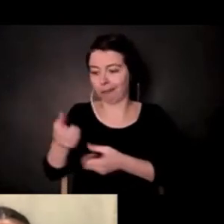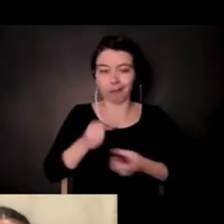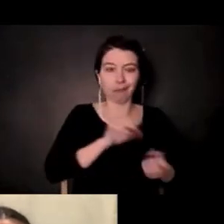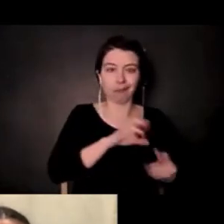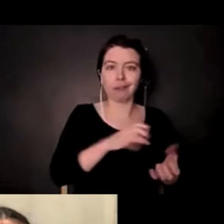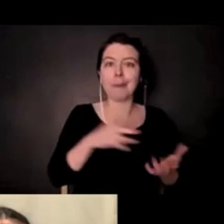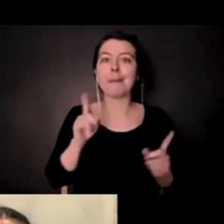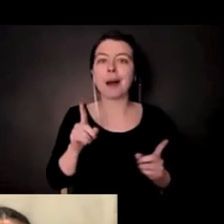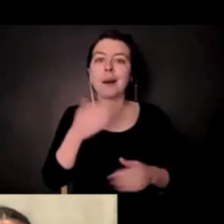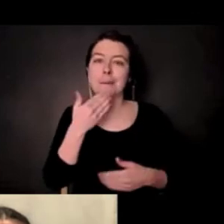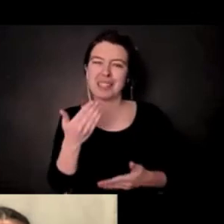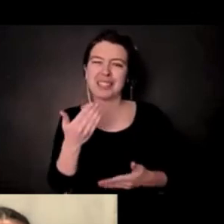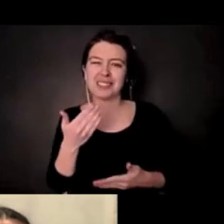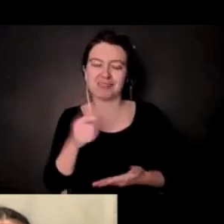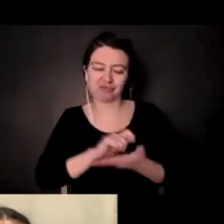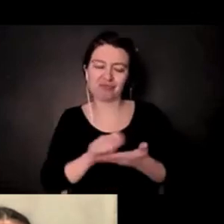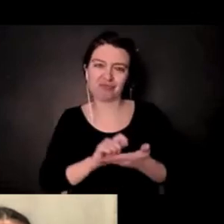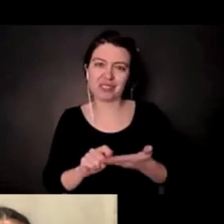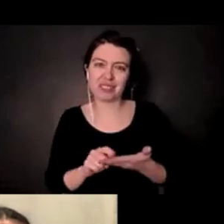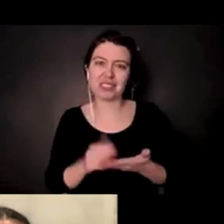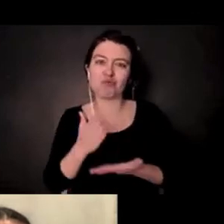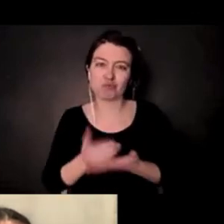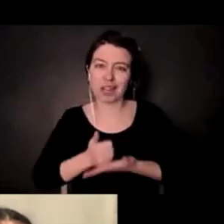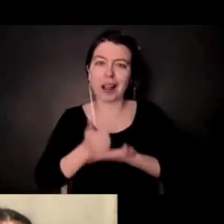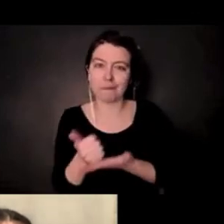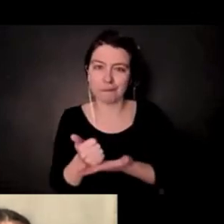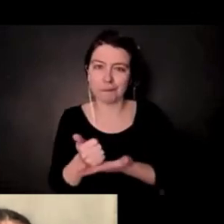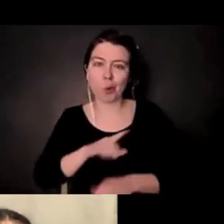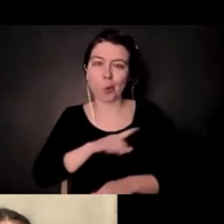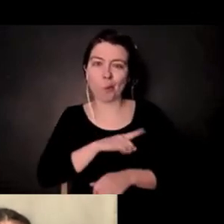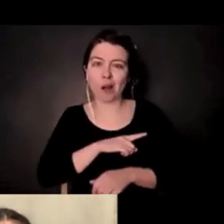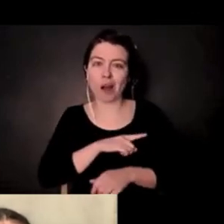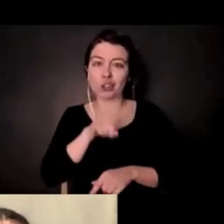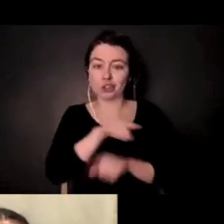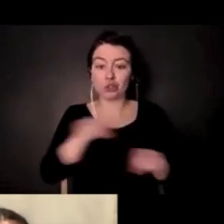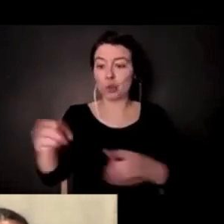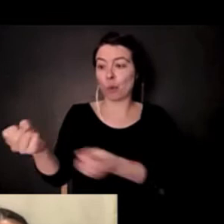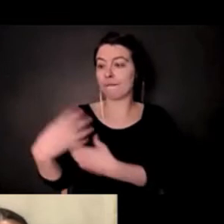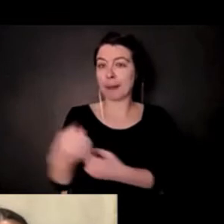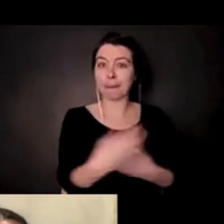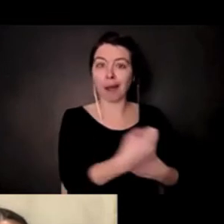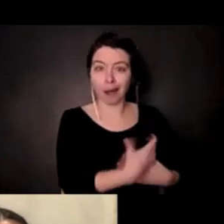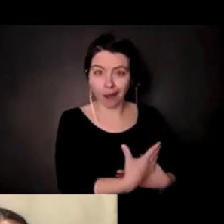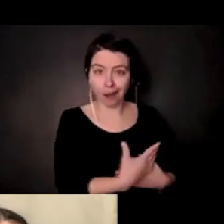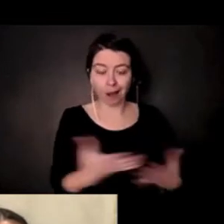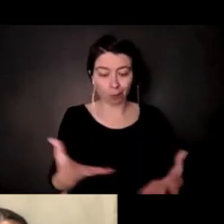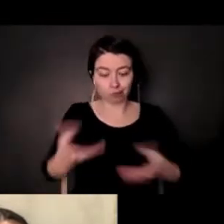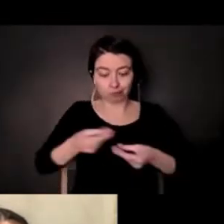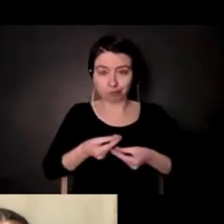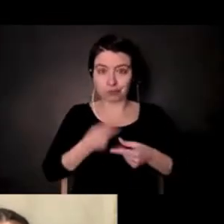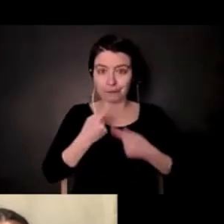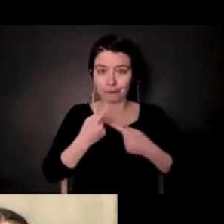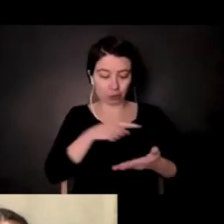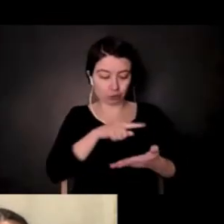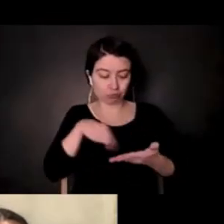that we're delivering throughout December have been really heavily informed by the feedback that we generously received from people who are attending the first 3 sessions we delivered in